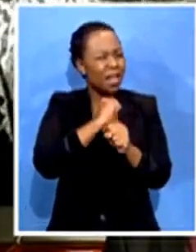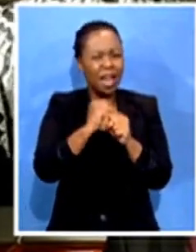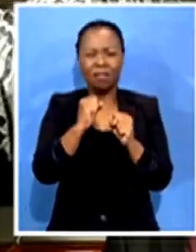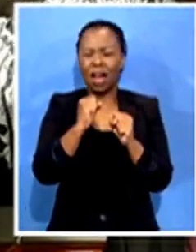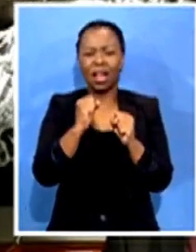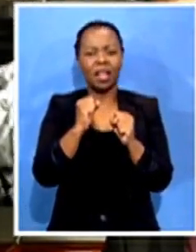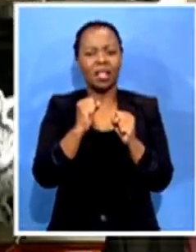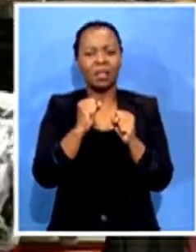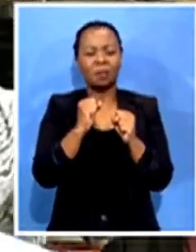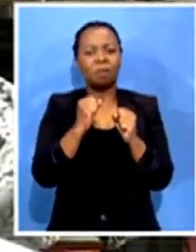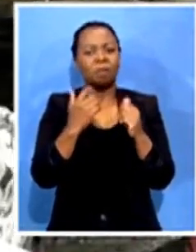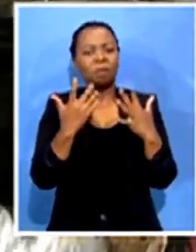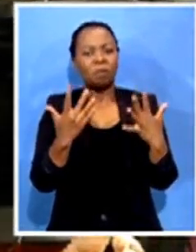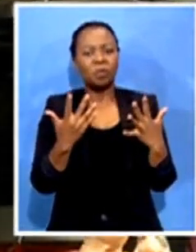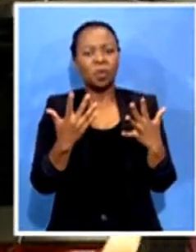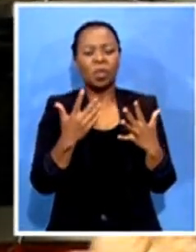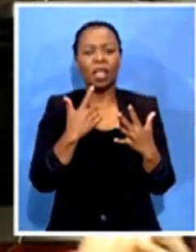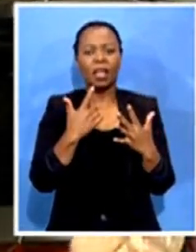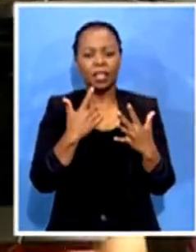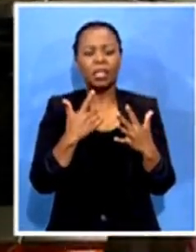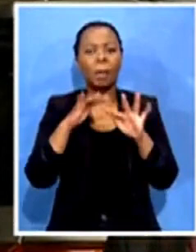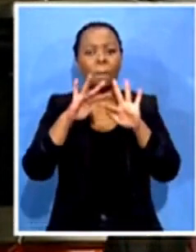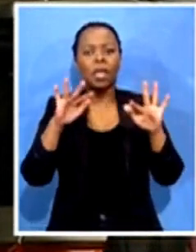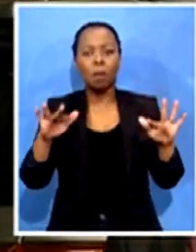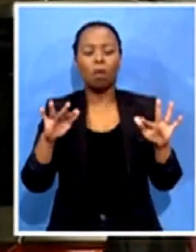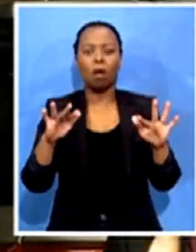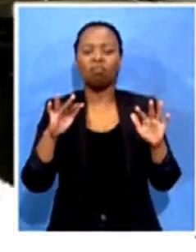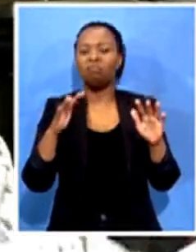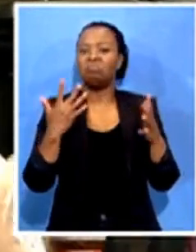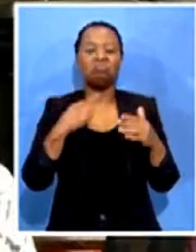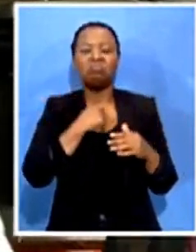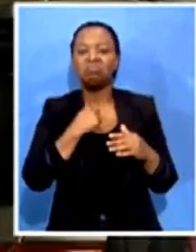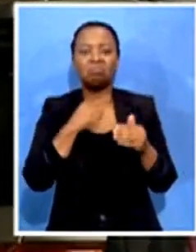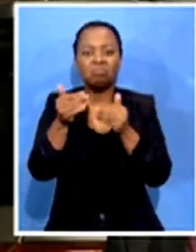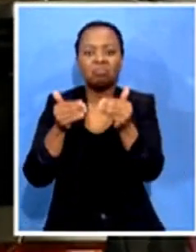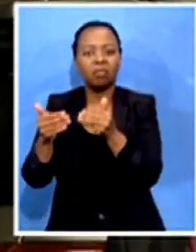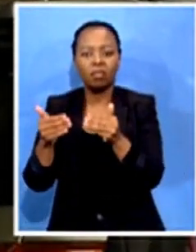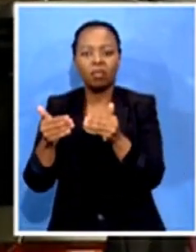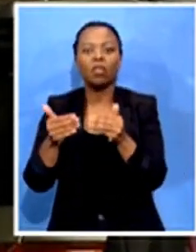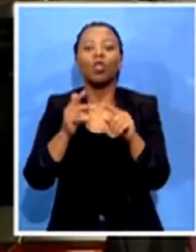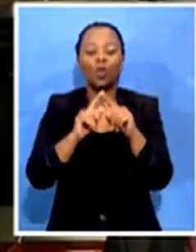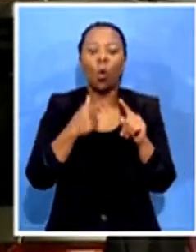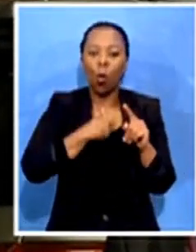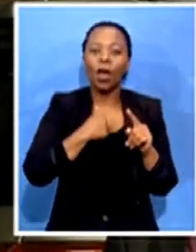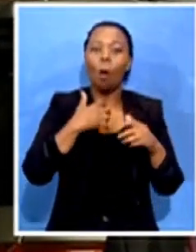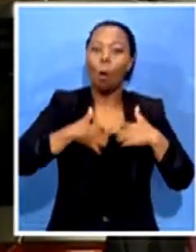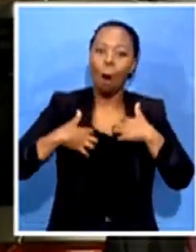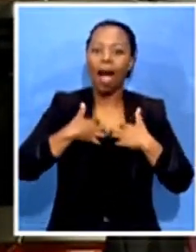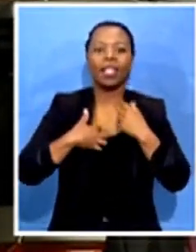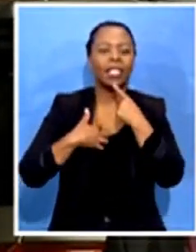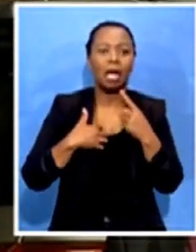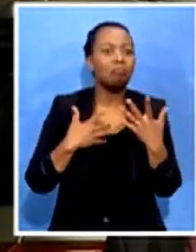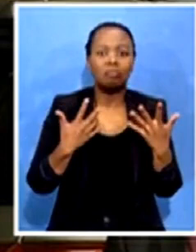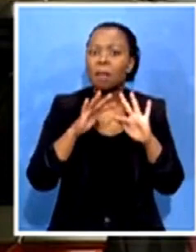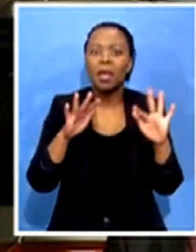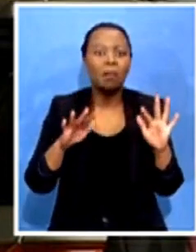there were patients who could not. We were worried that there are no patients, or there are fewer patients